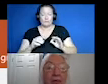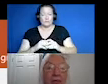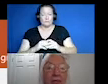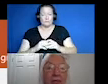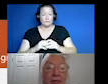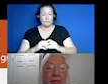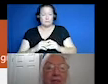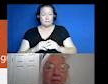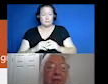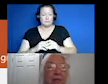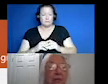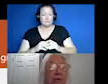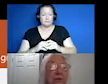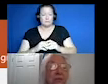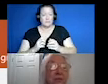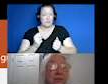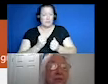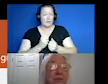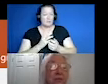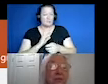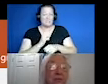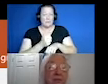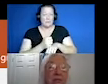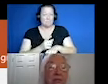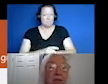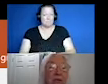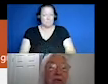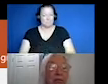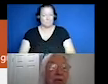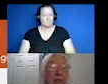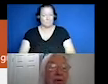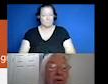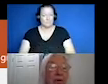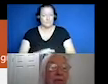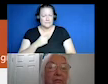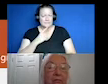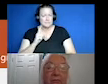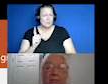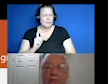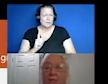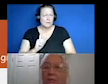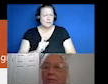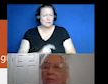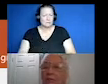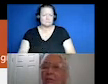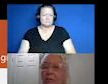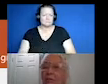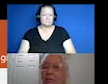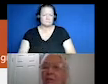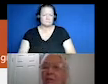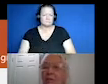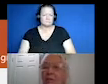right. Everything is, come on, where are you?